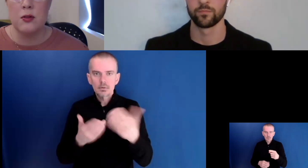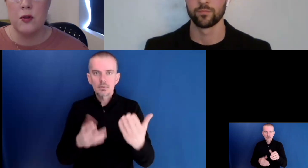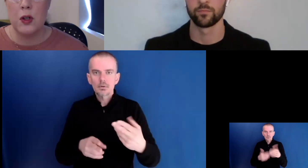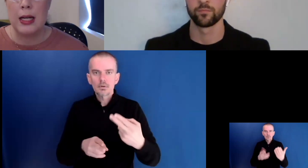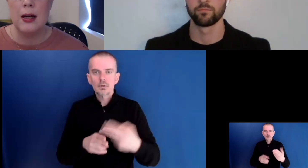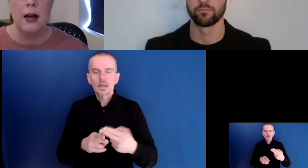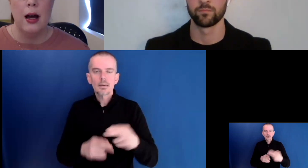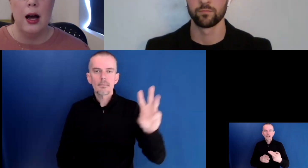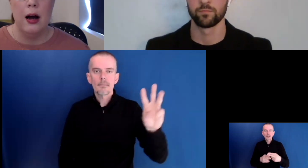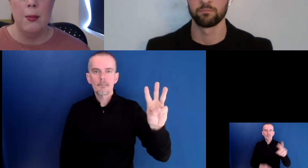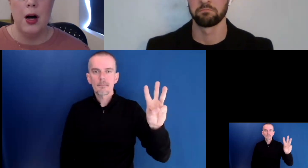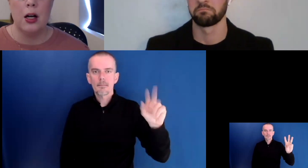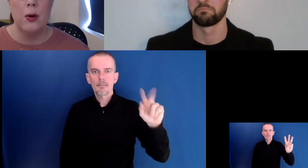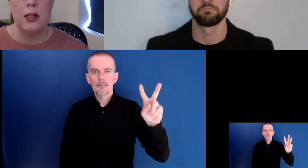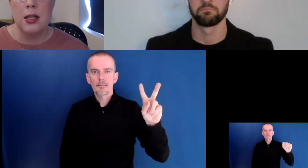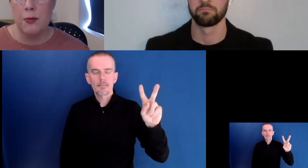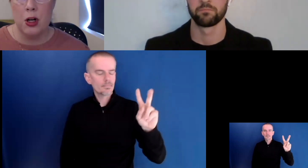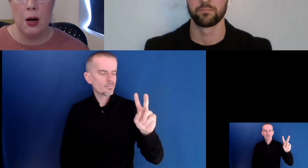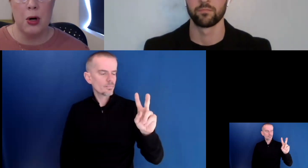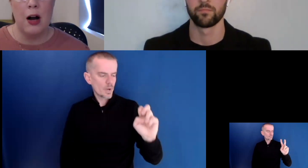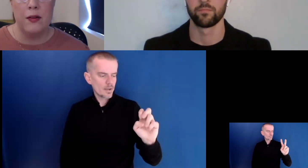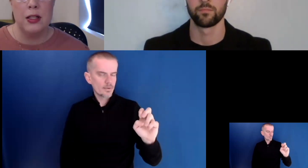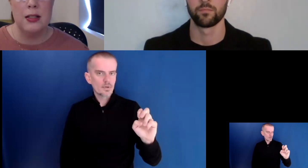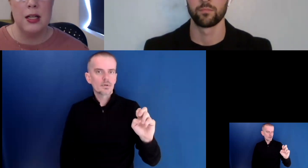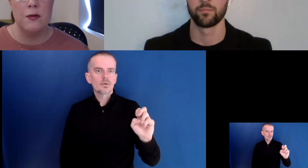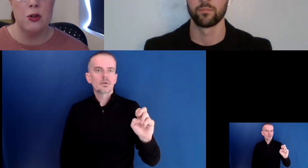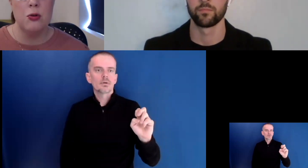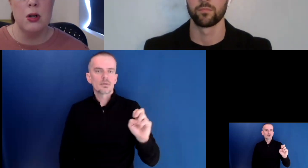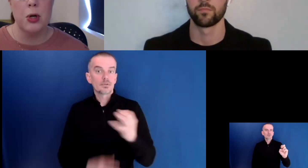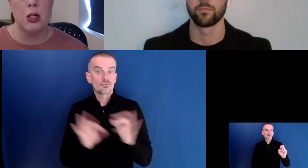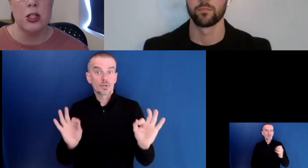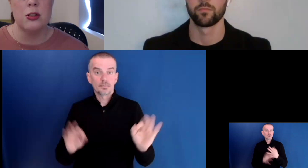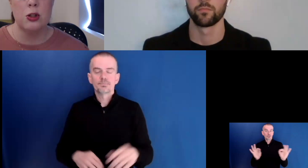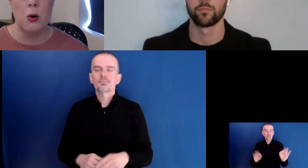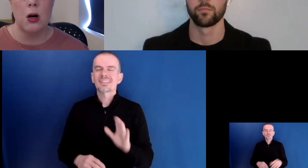Wave is free. A quick tip for nonprofits,